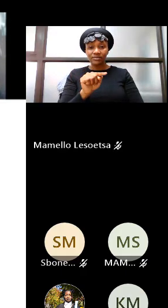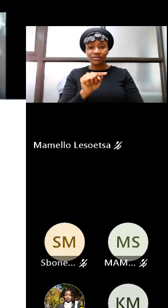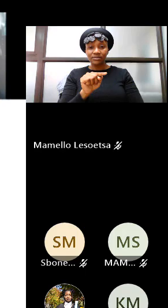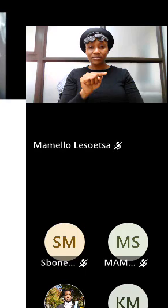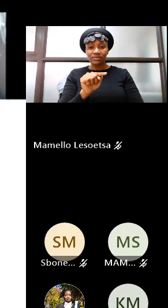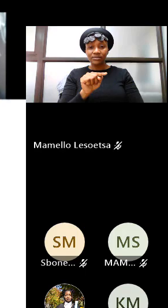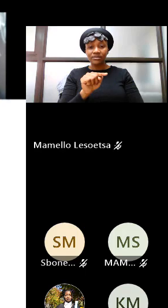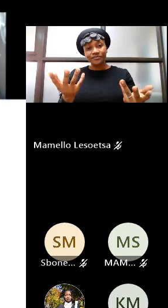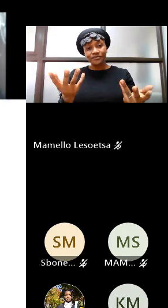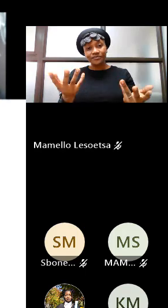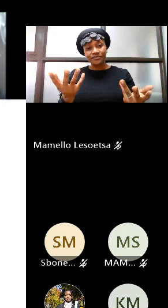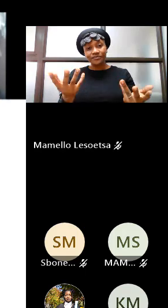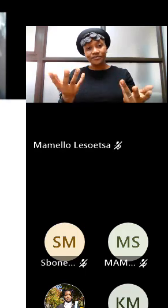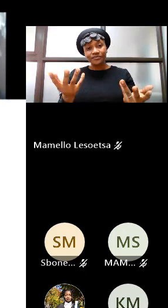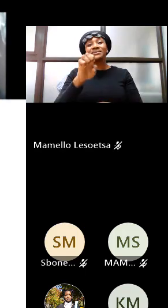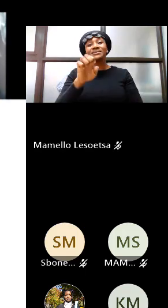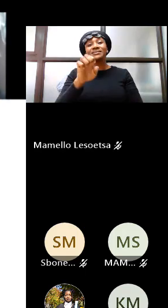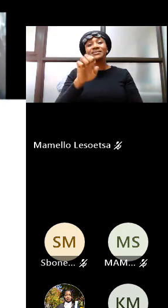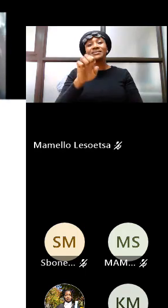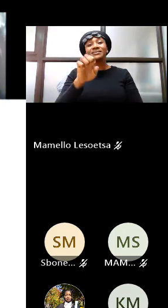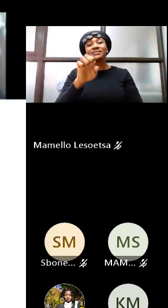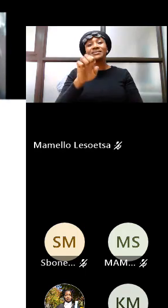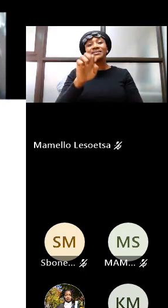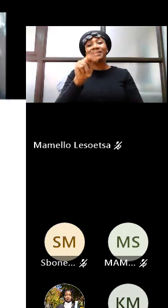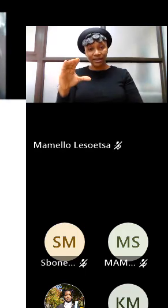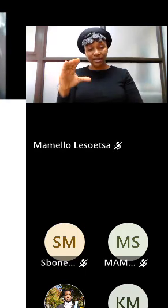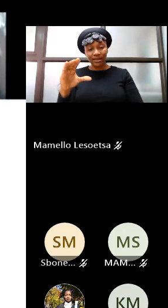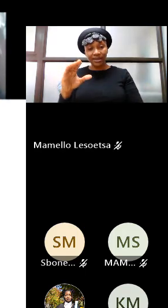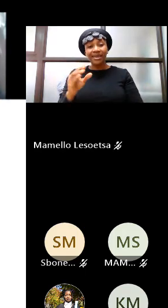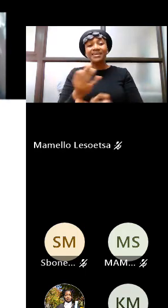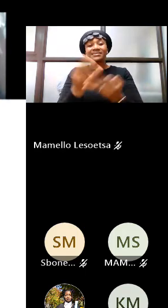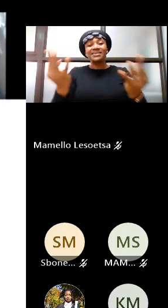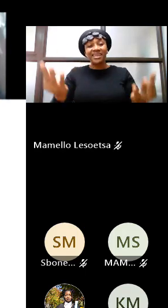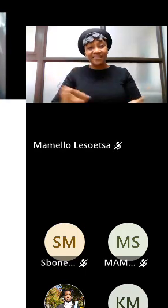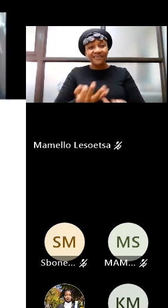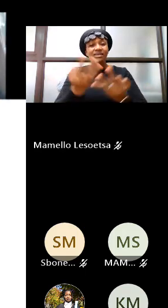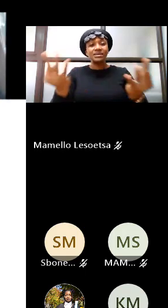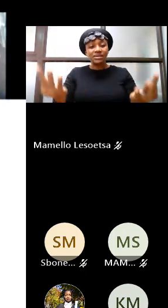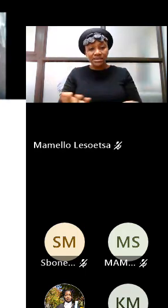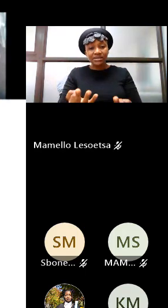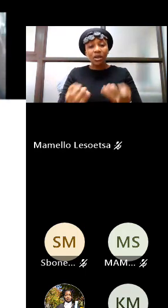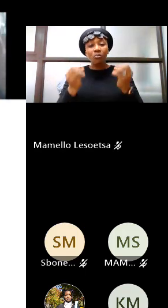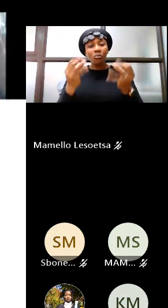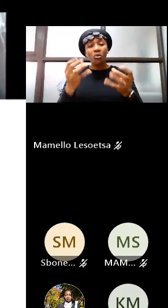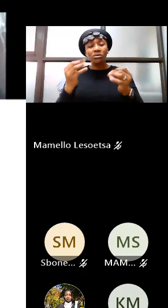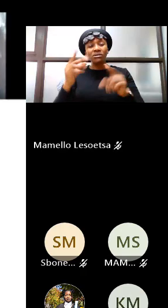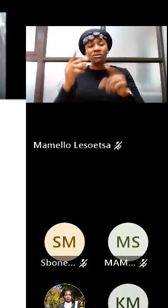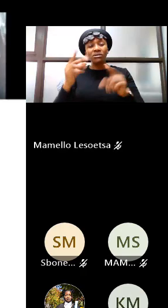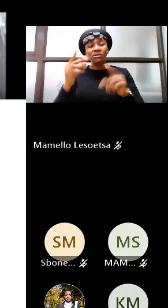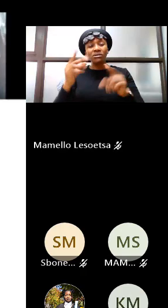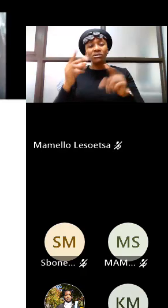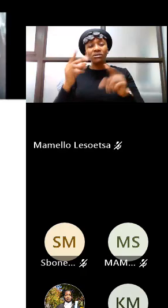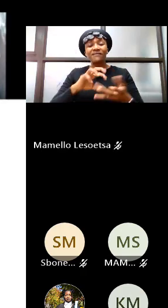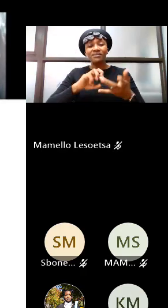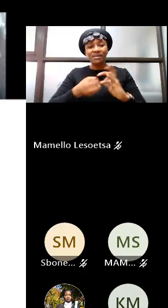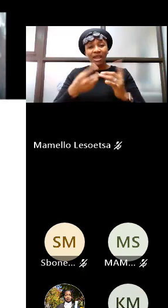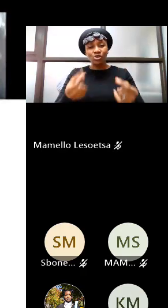generic definitions will mostly fail if you try to do it. But you have to move in a